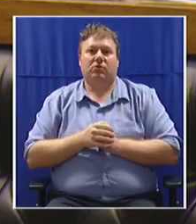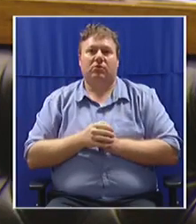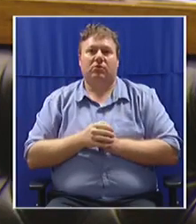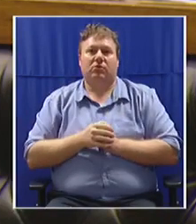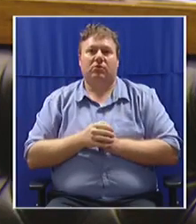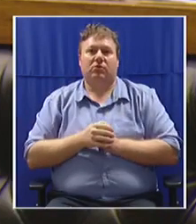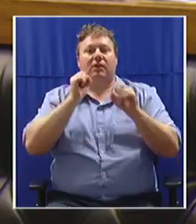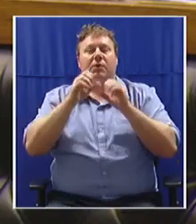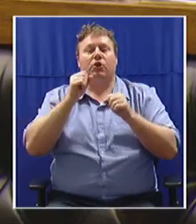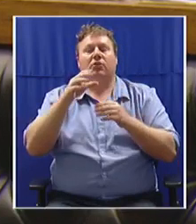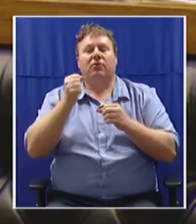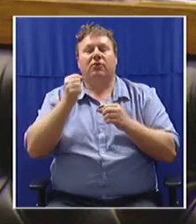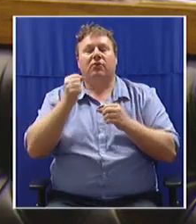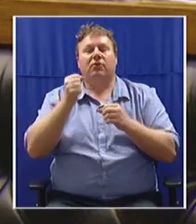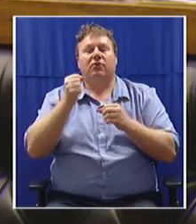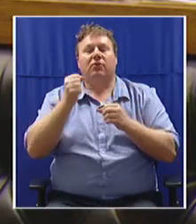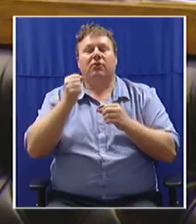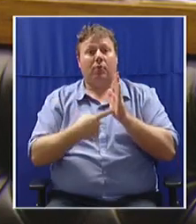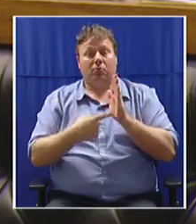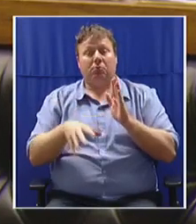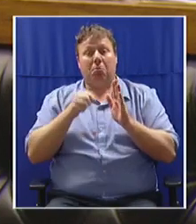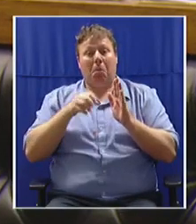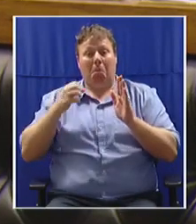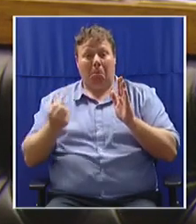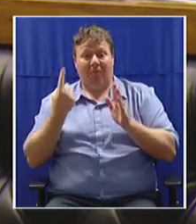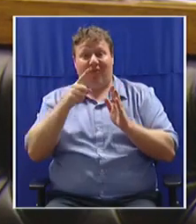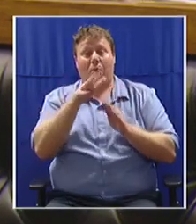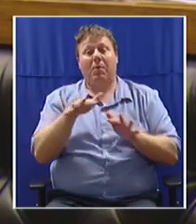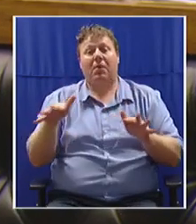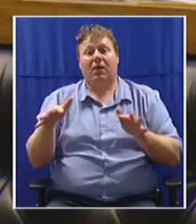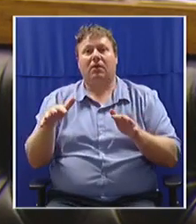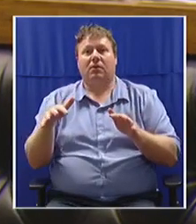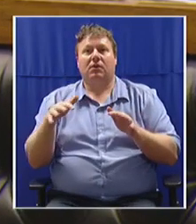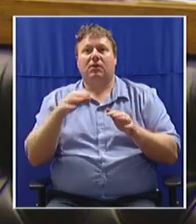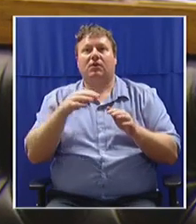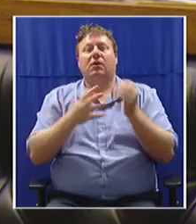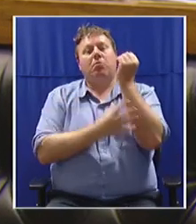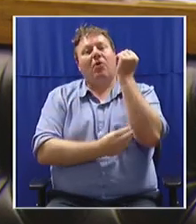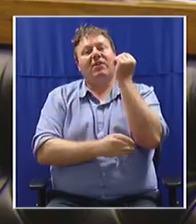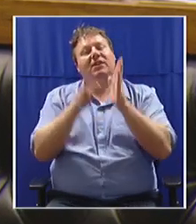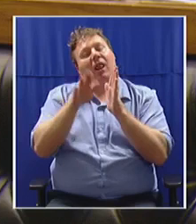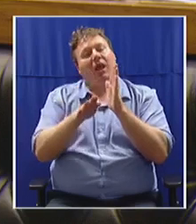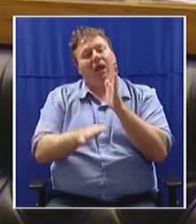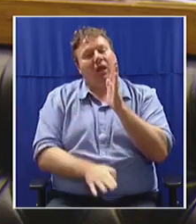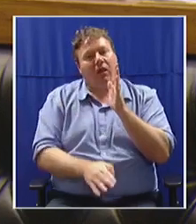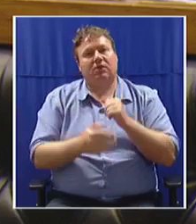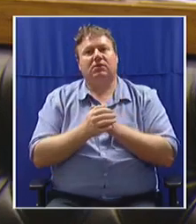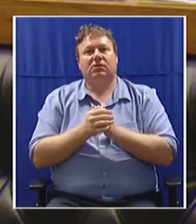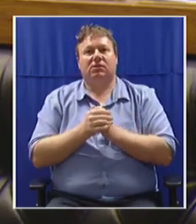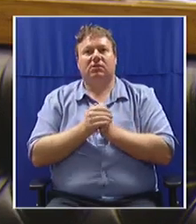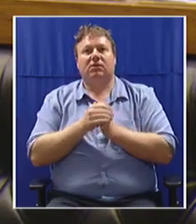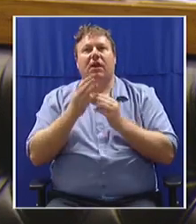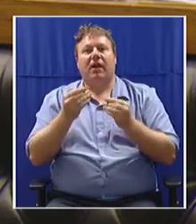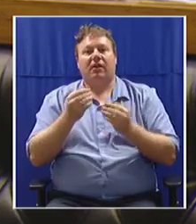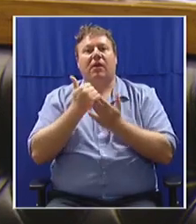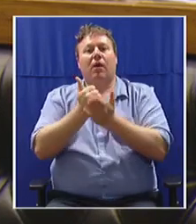indicates that the program has contributed towards the alleviation of poverty and the provision of work